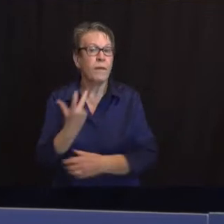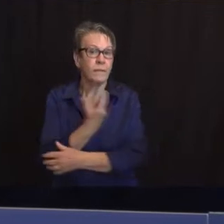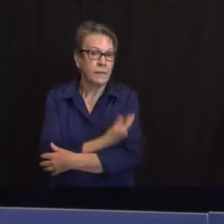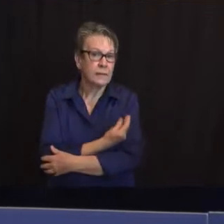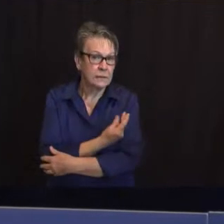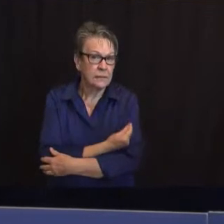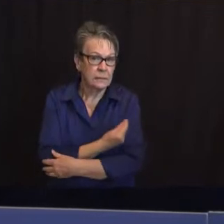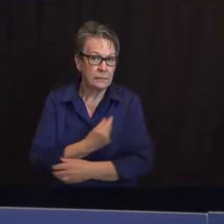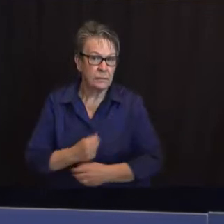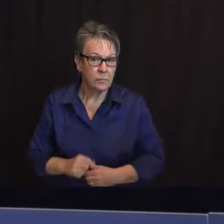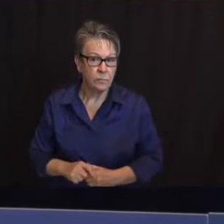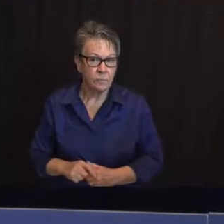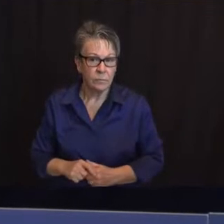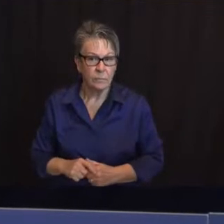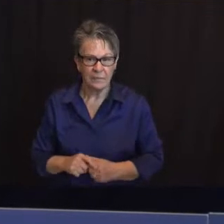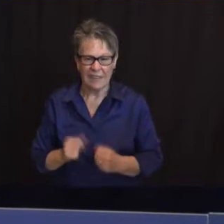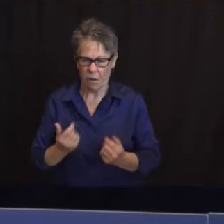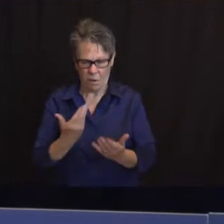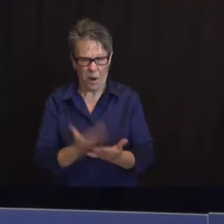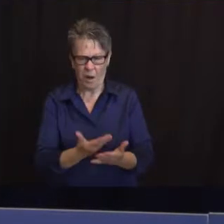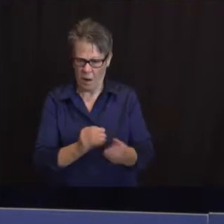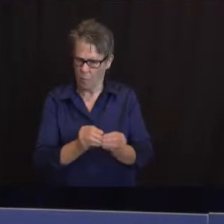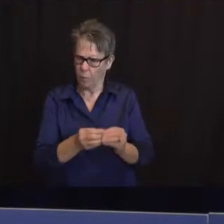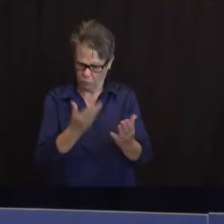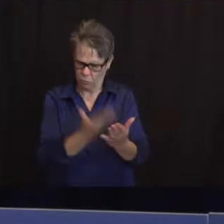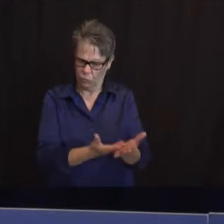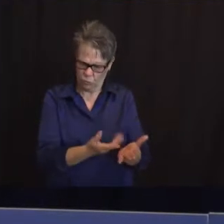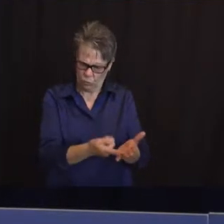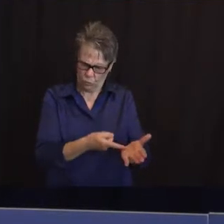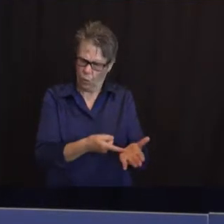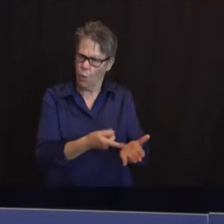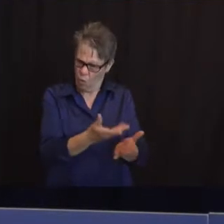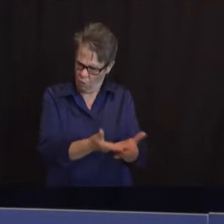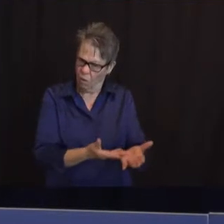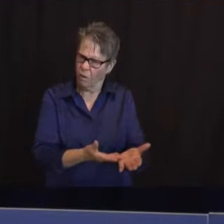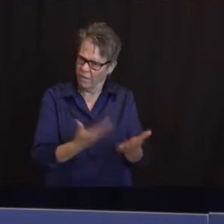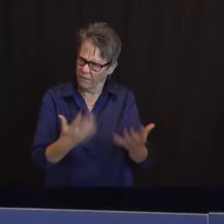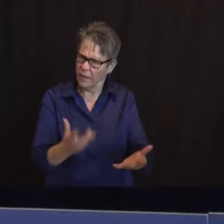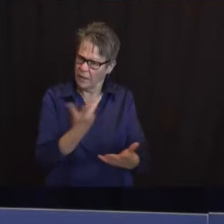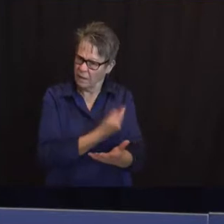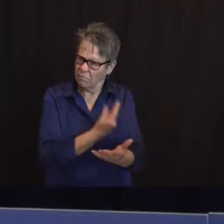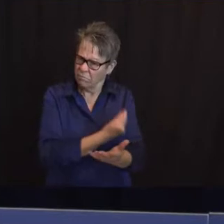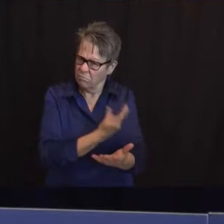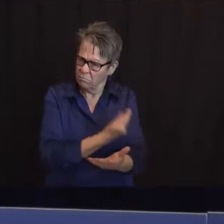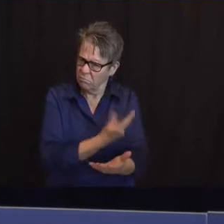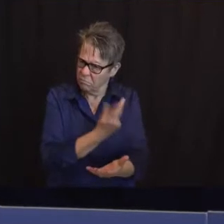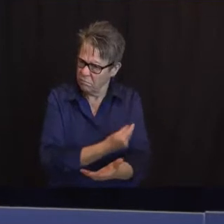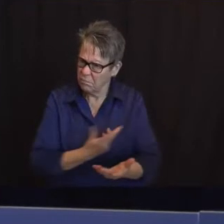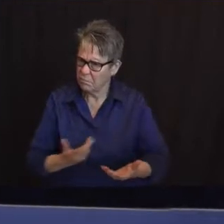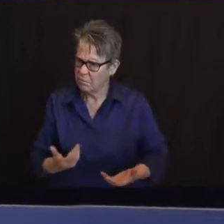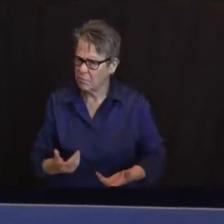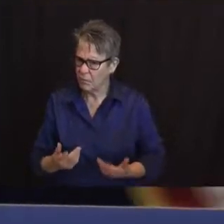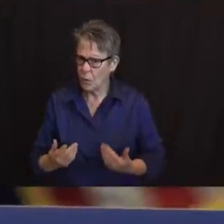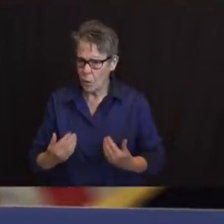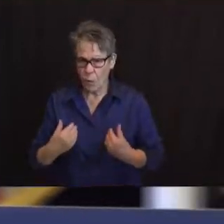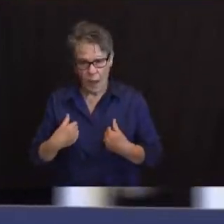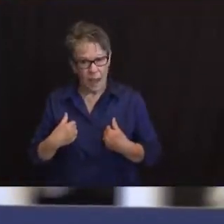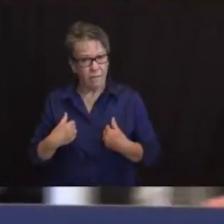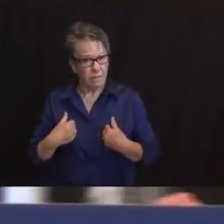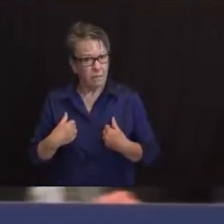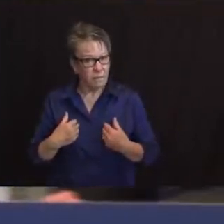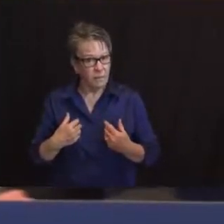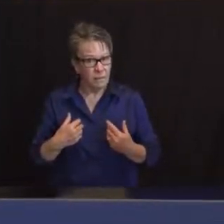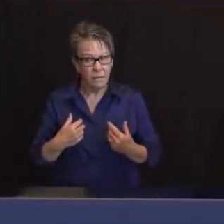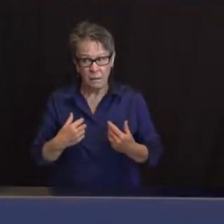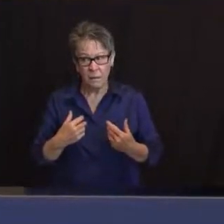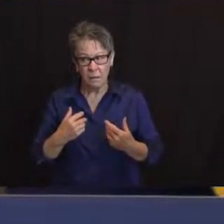demand. The demand is certainly there, and I think when we have full supply, we'll be surprised how fast it goes. I also think we've said this before, but it's